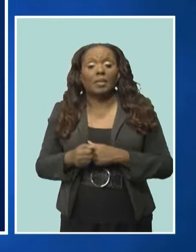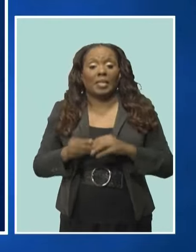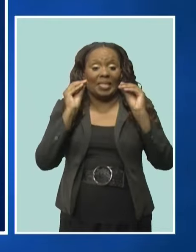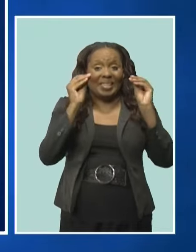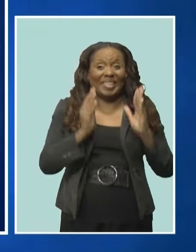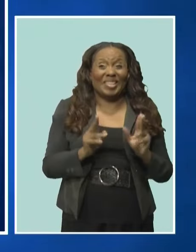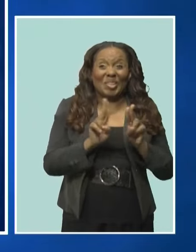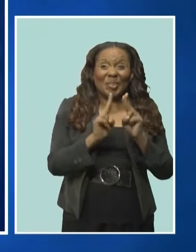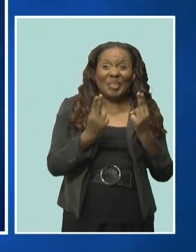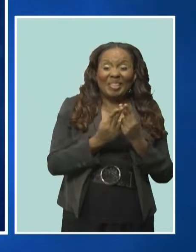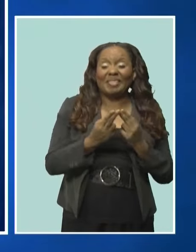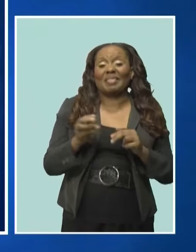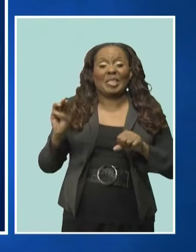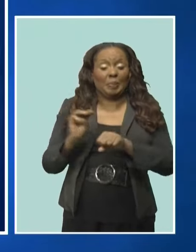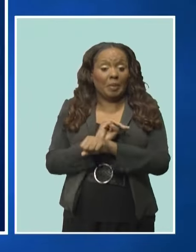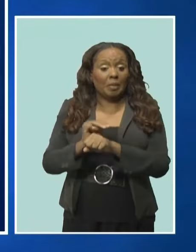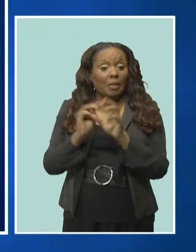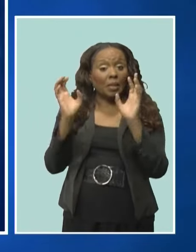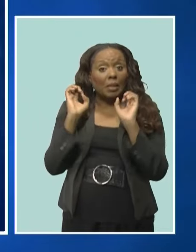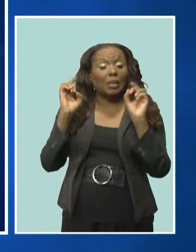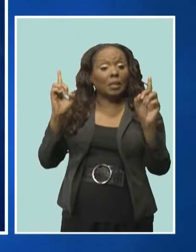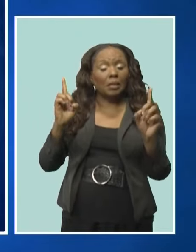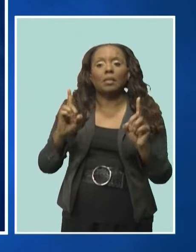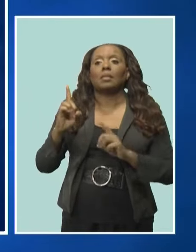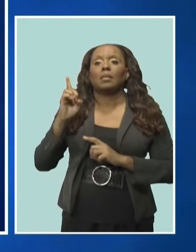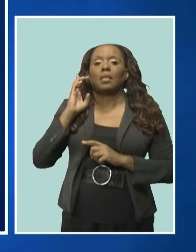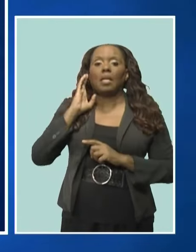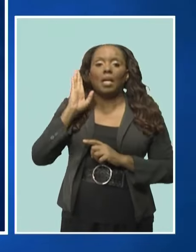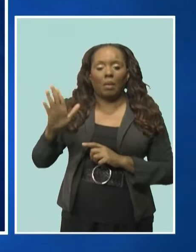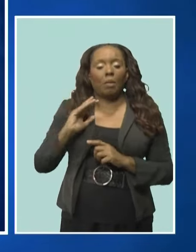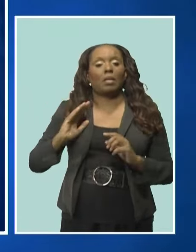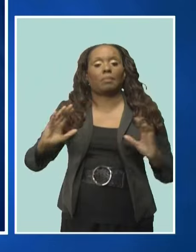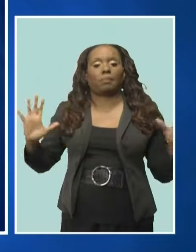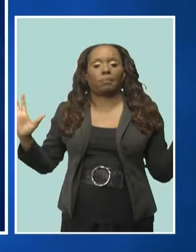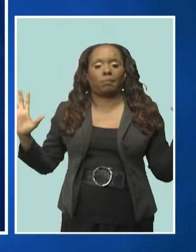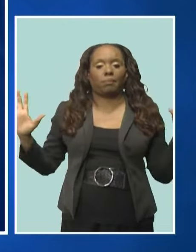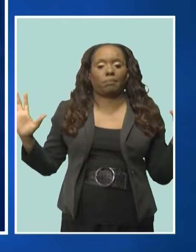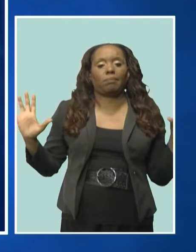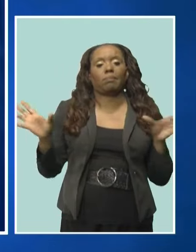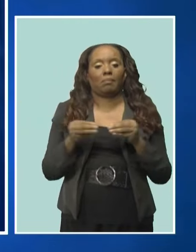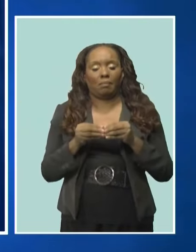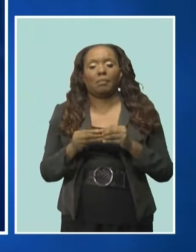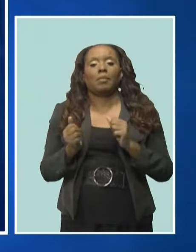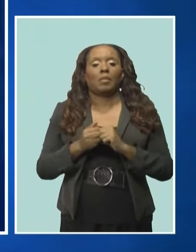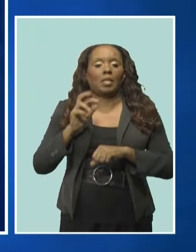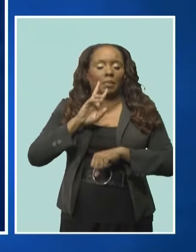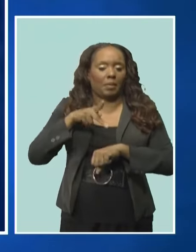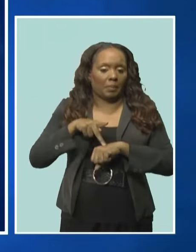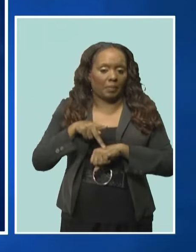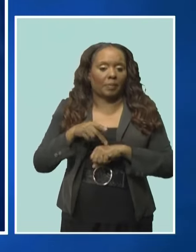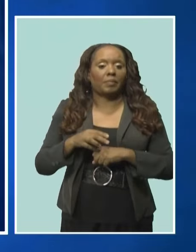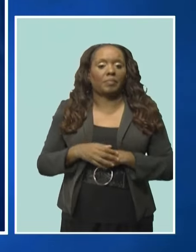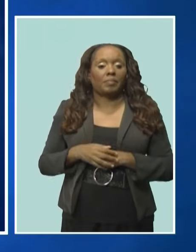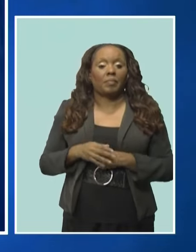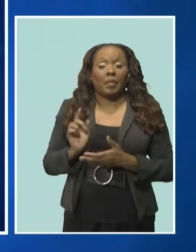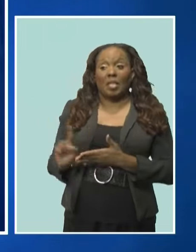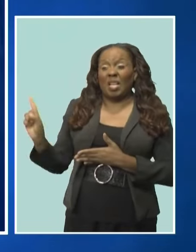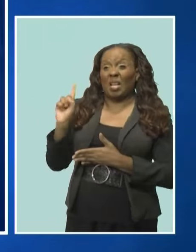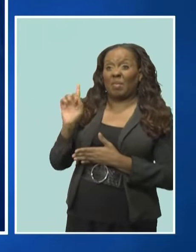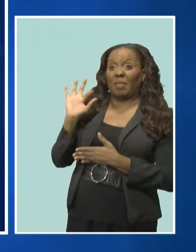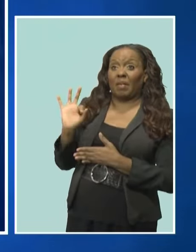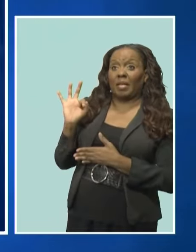and the Ministry of Education, that we will convene a meeting with the principal, because at that meeting on Friday,